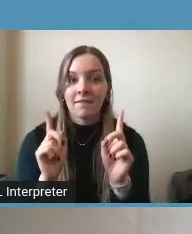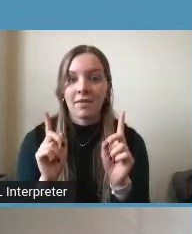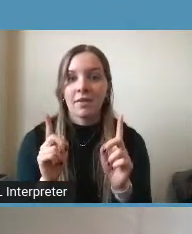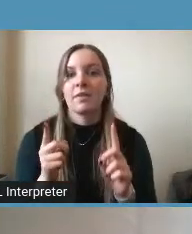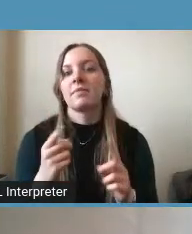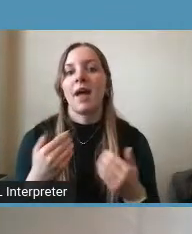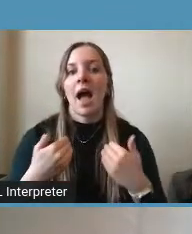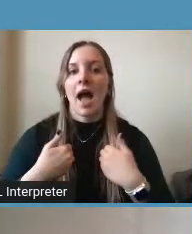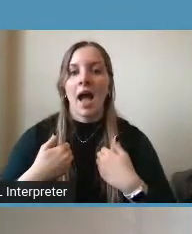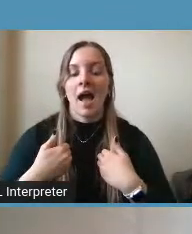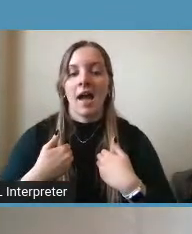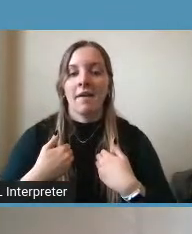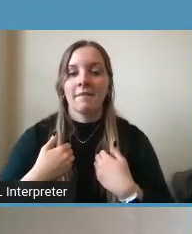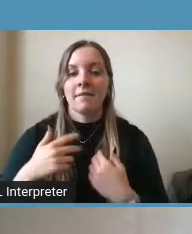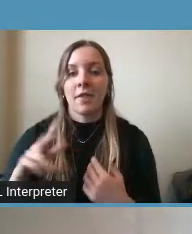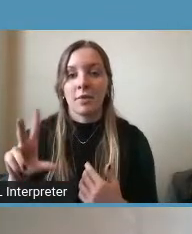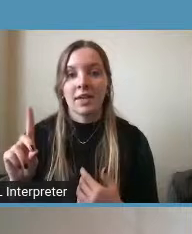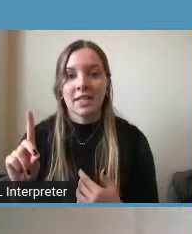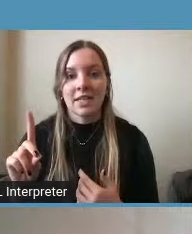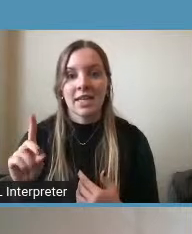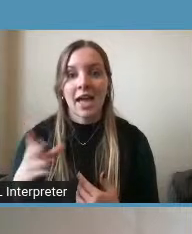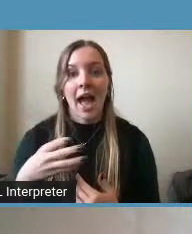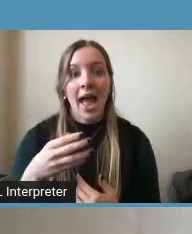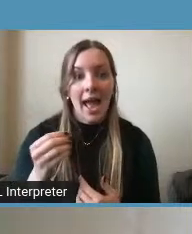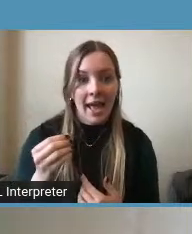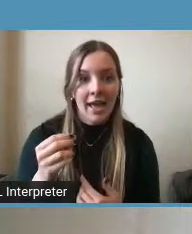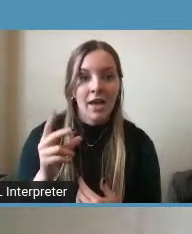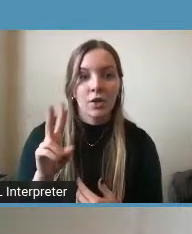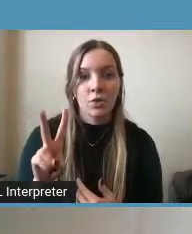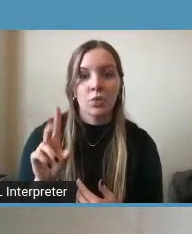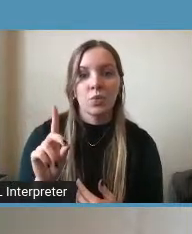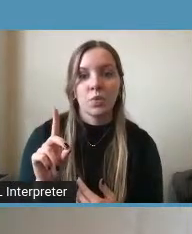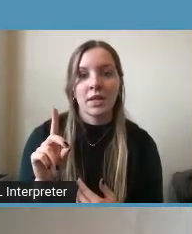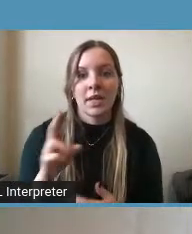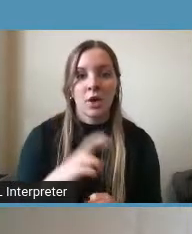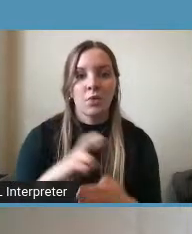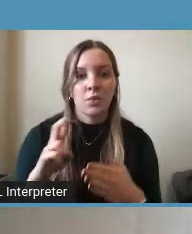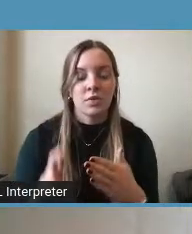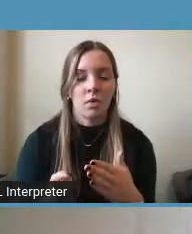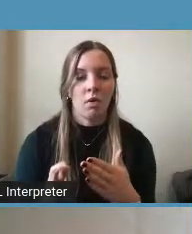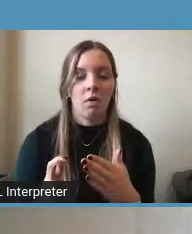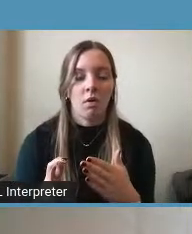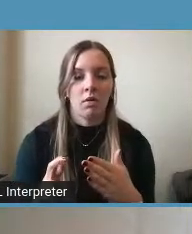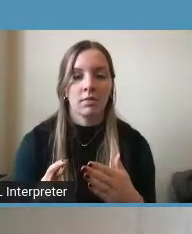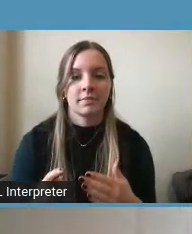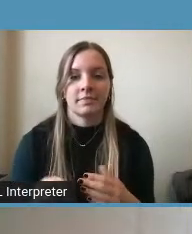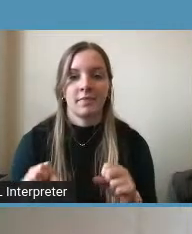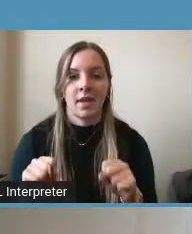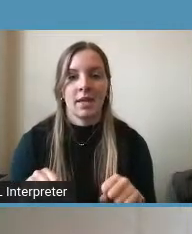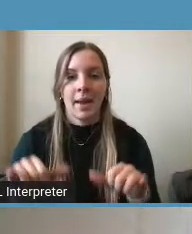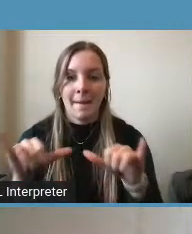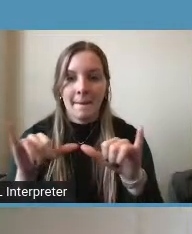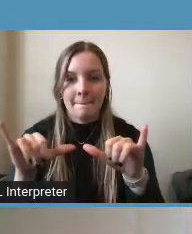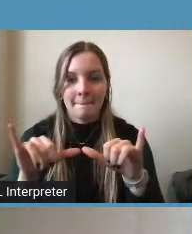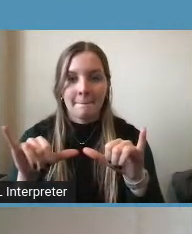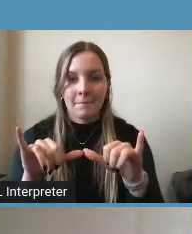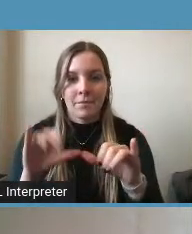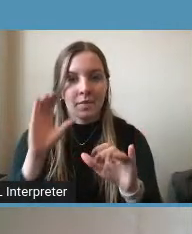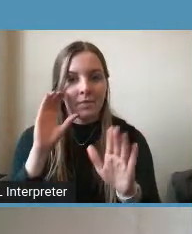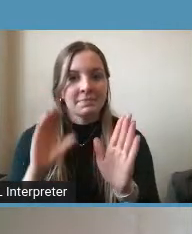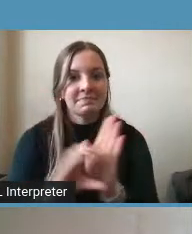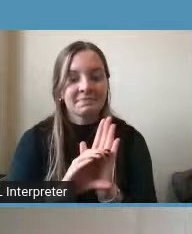perspective corrected 2D outputs. We can quantify the measurement, and we can create repeatable,